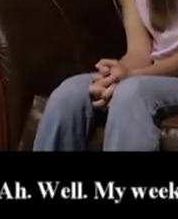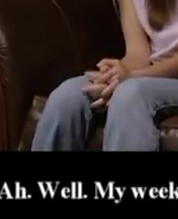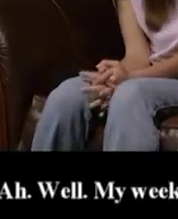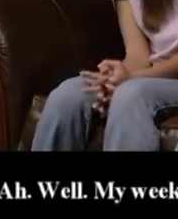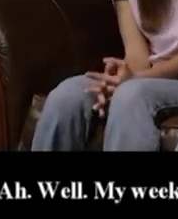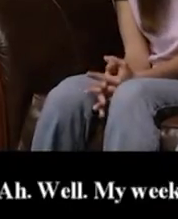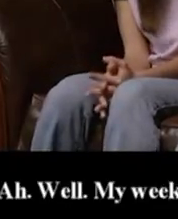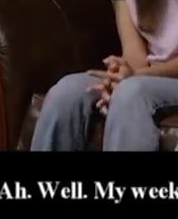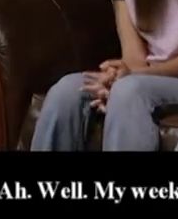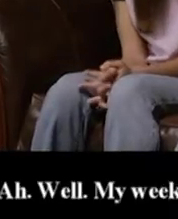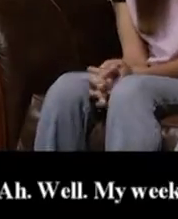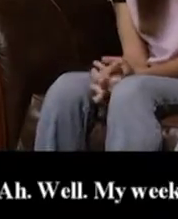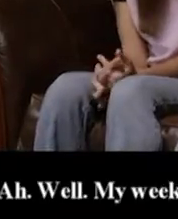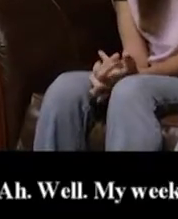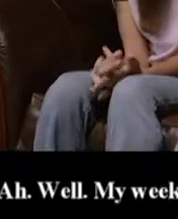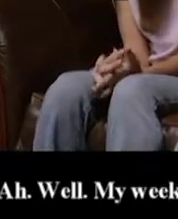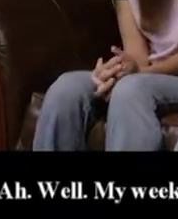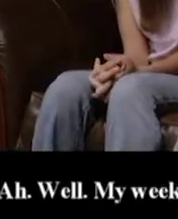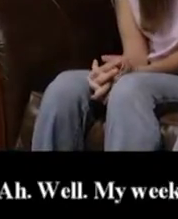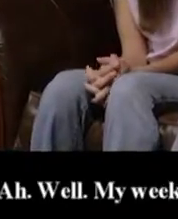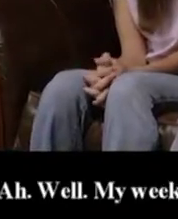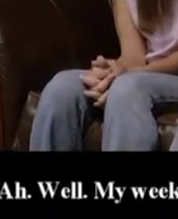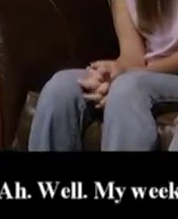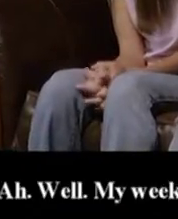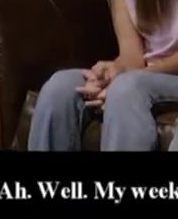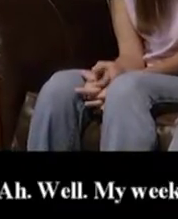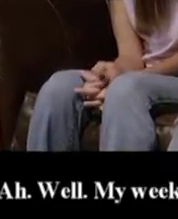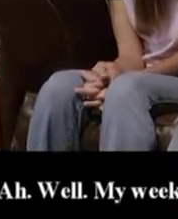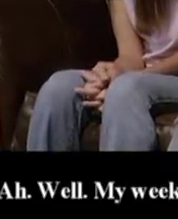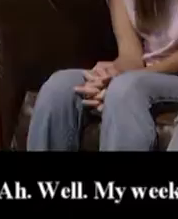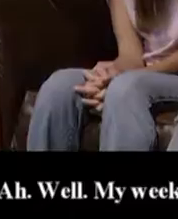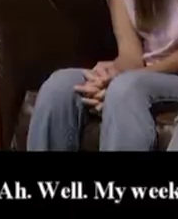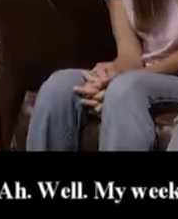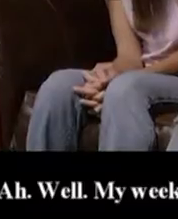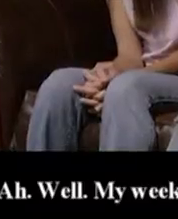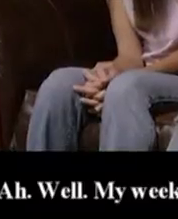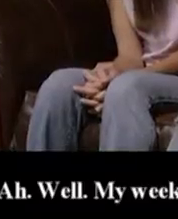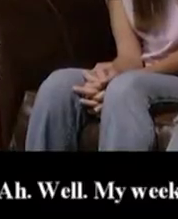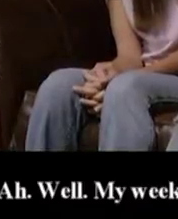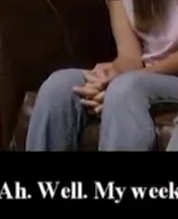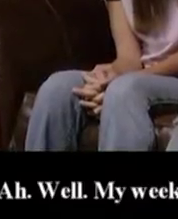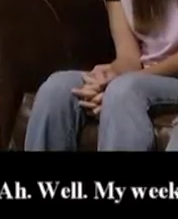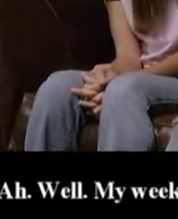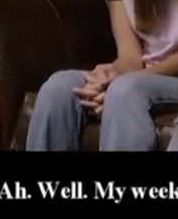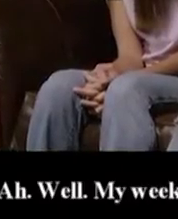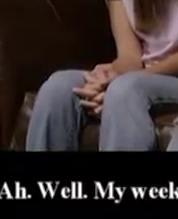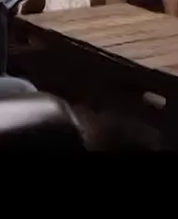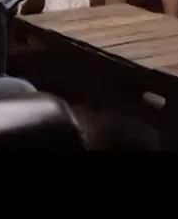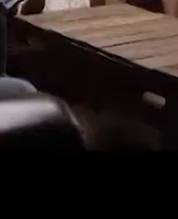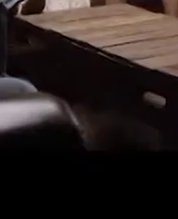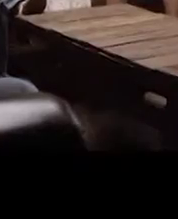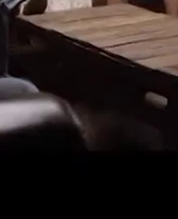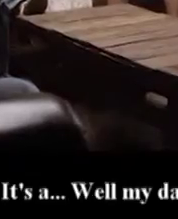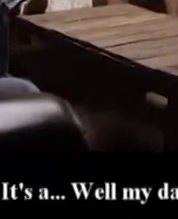Um, well, my week kind of sucked.